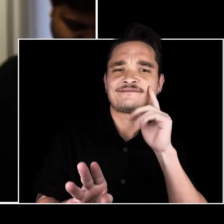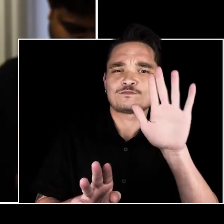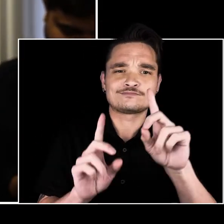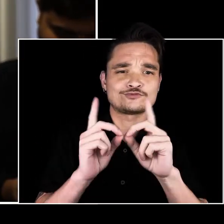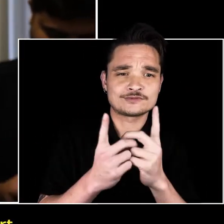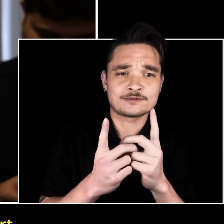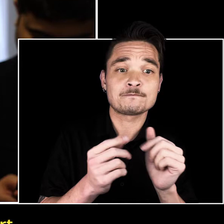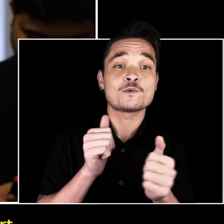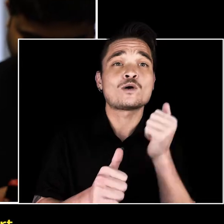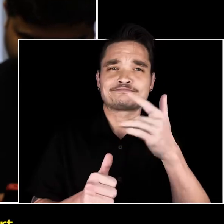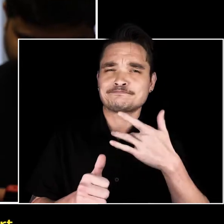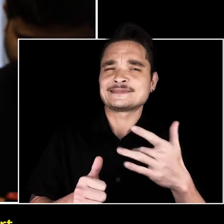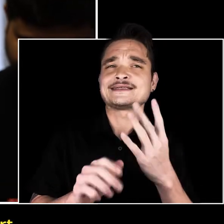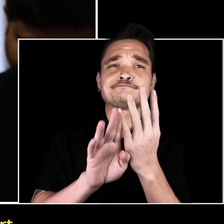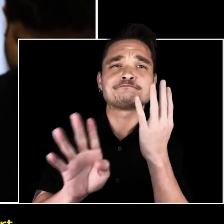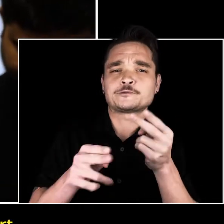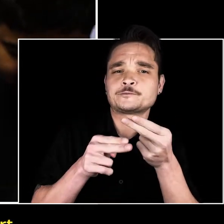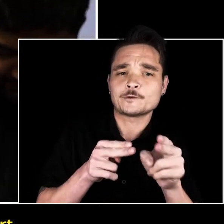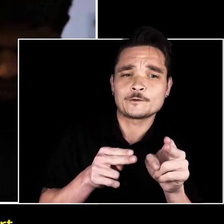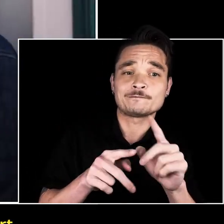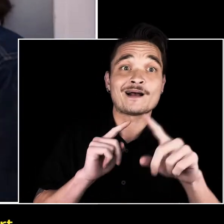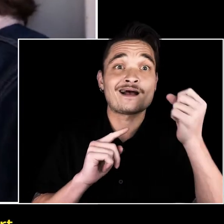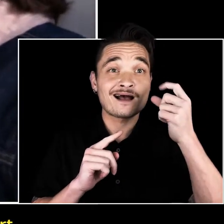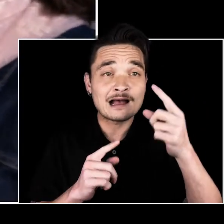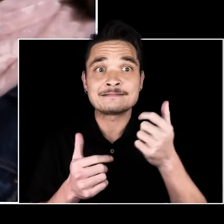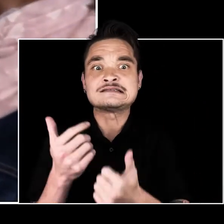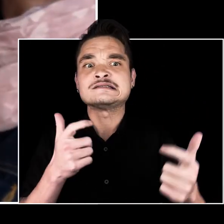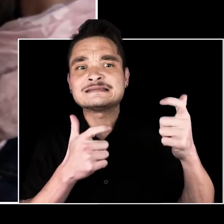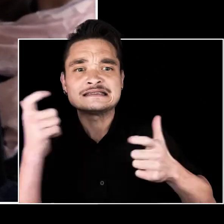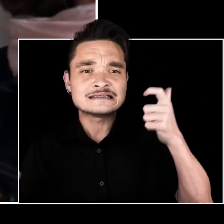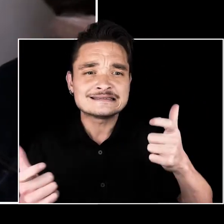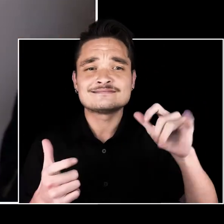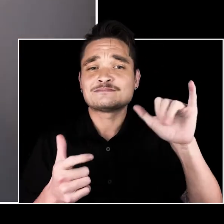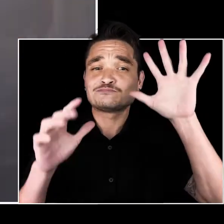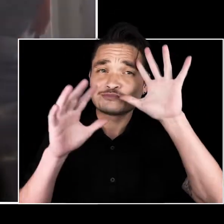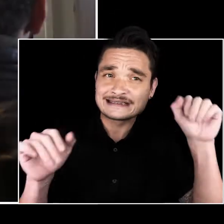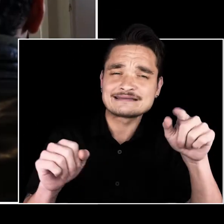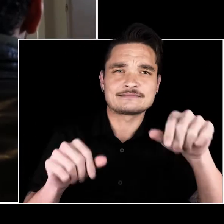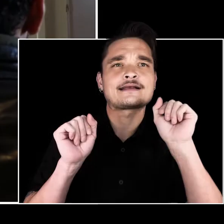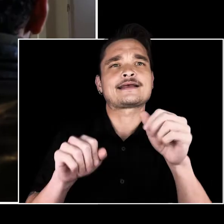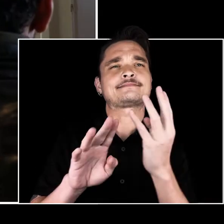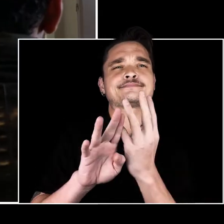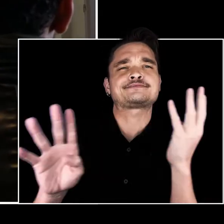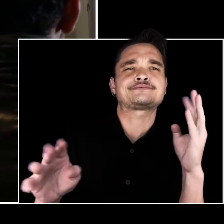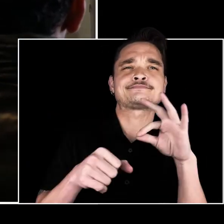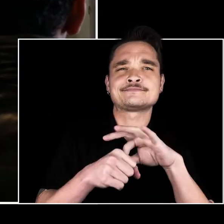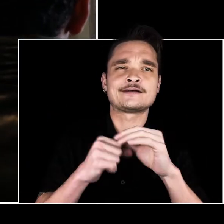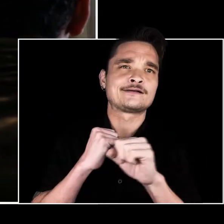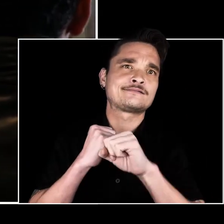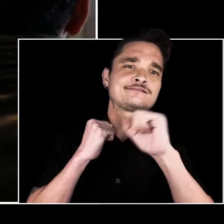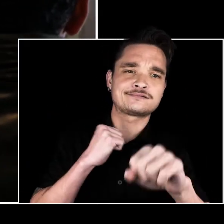your district. Most of the time, the lines are short, but sometimes, like for a presidential election, the lines can be long.